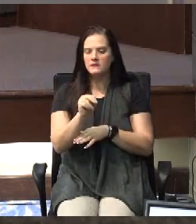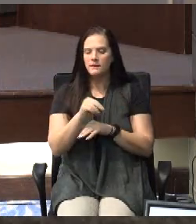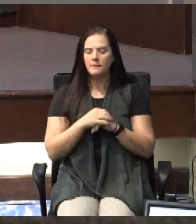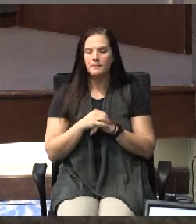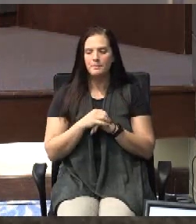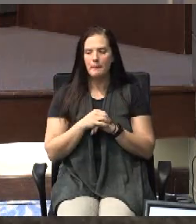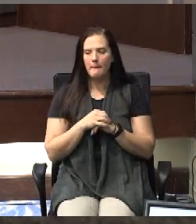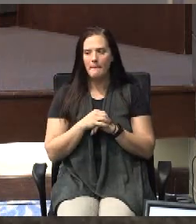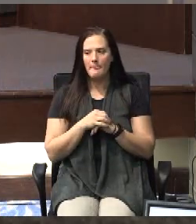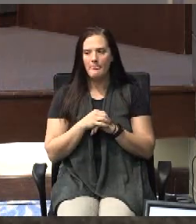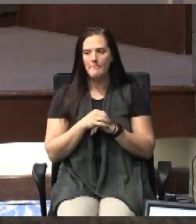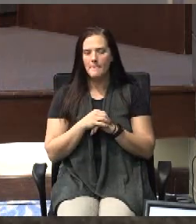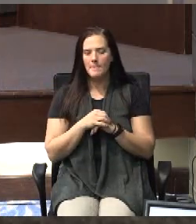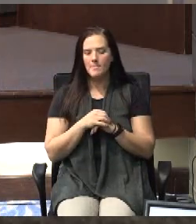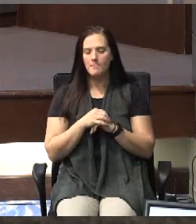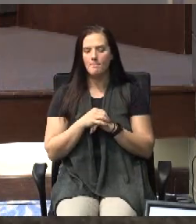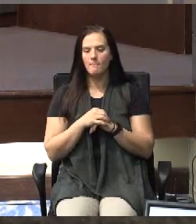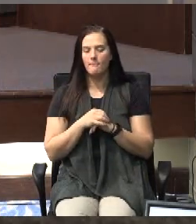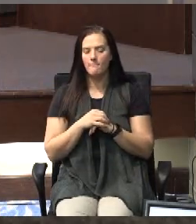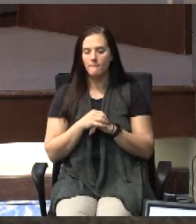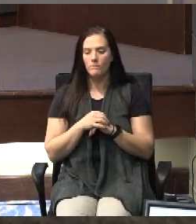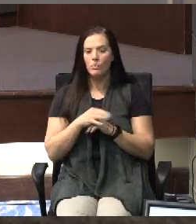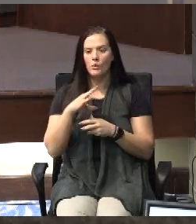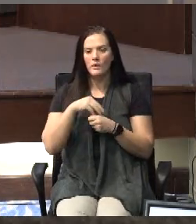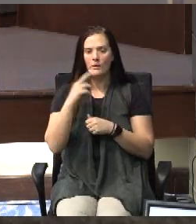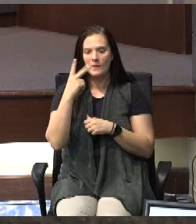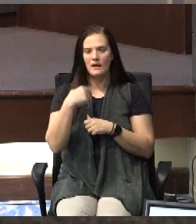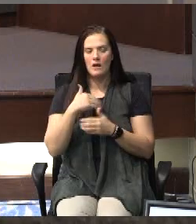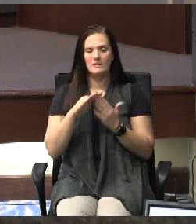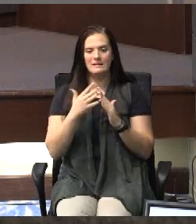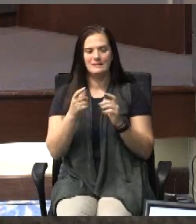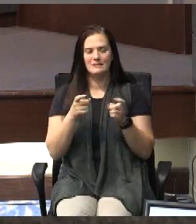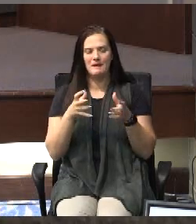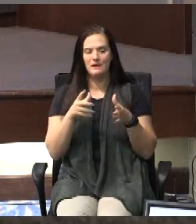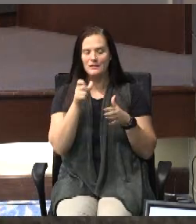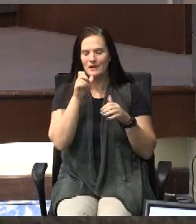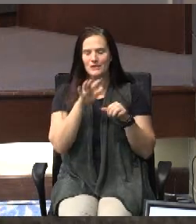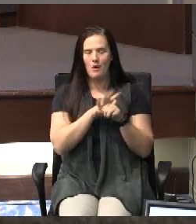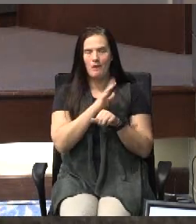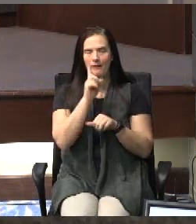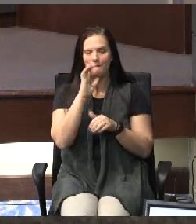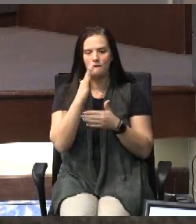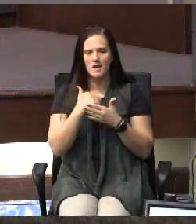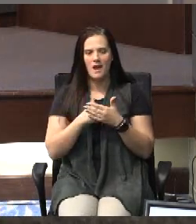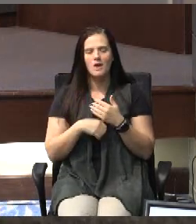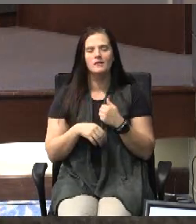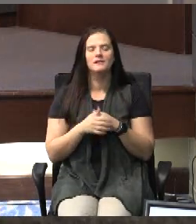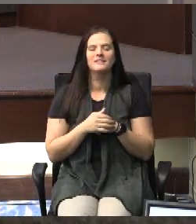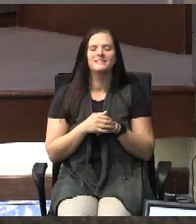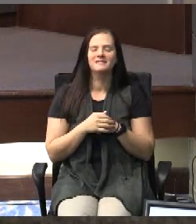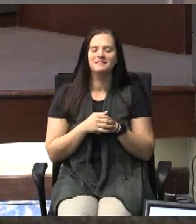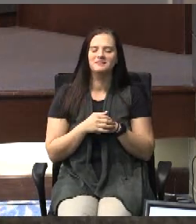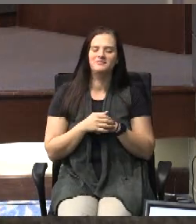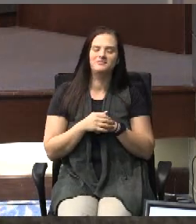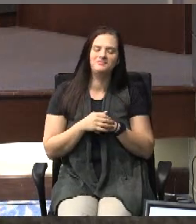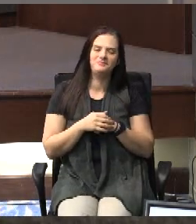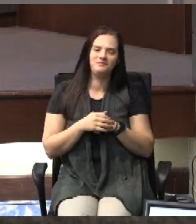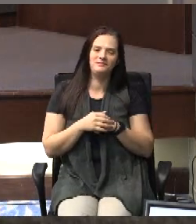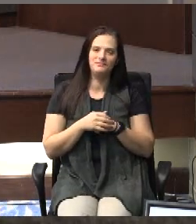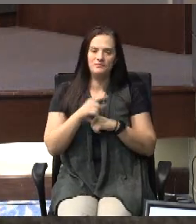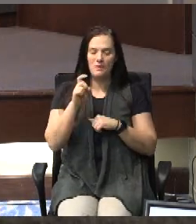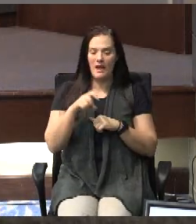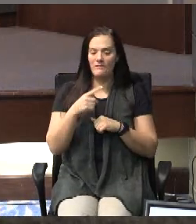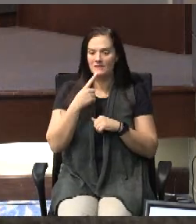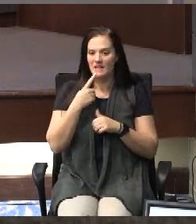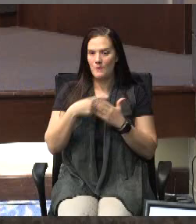you know, within reason, so our city manager doesn't totally freak out. You know, you have to